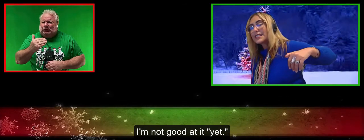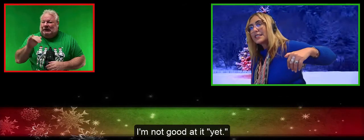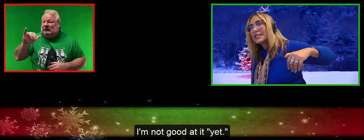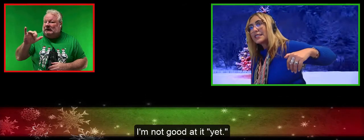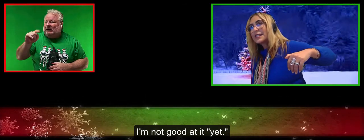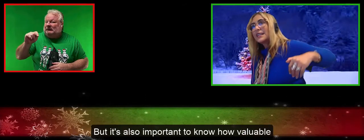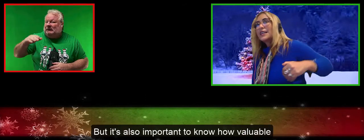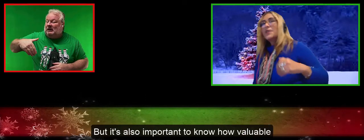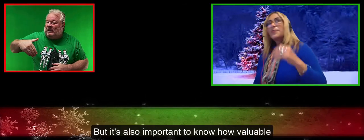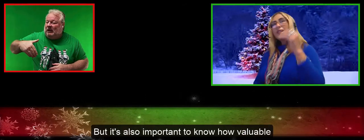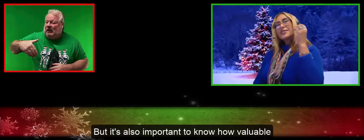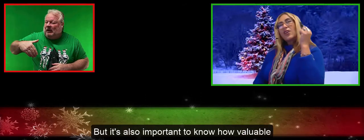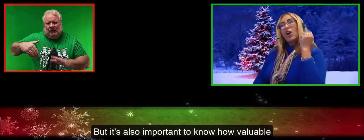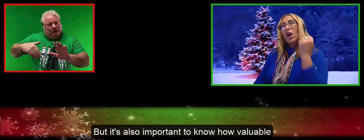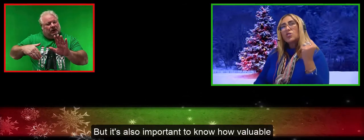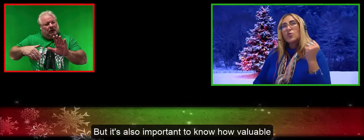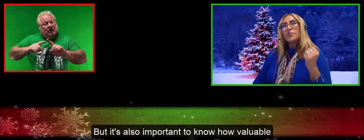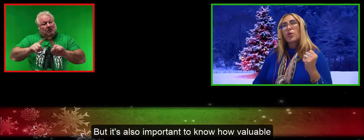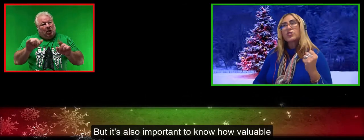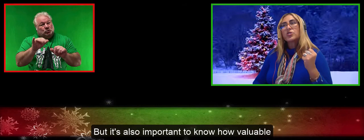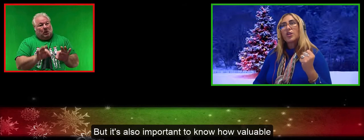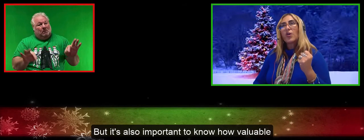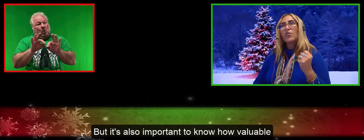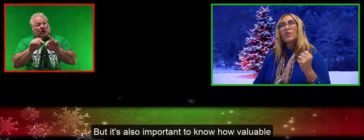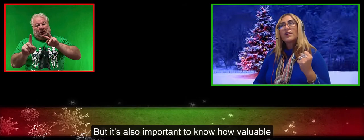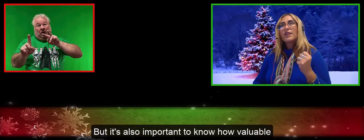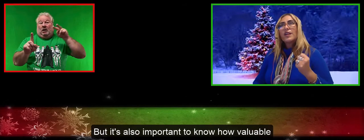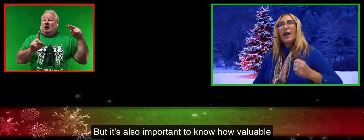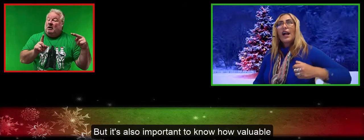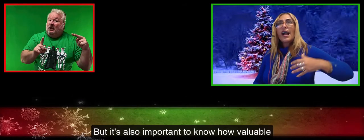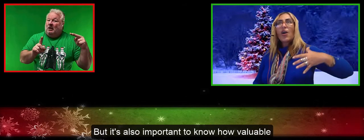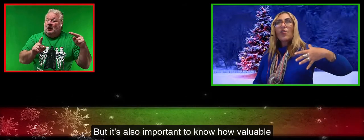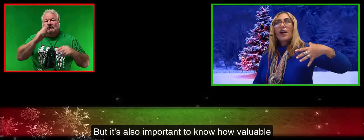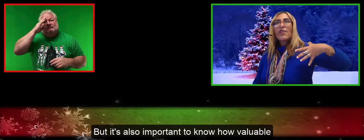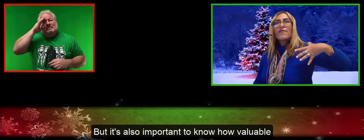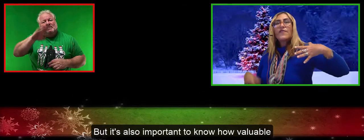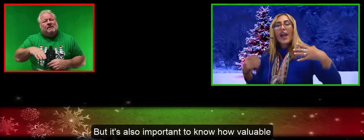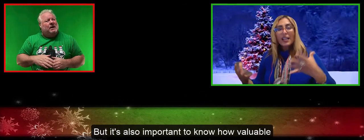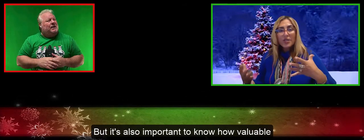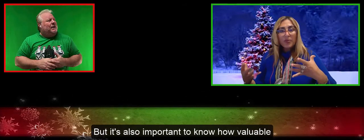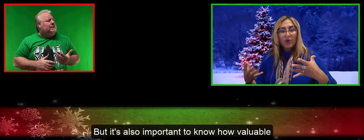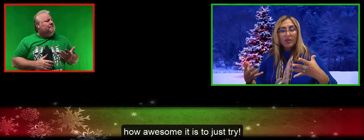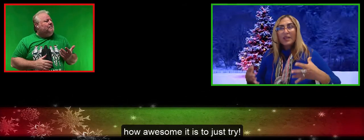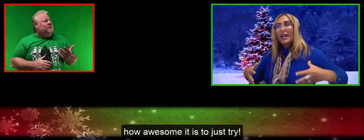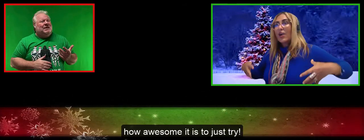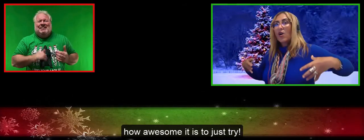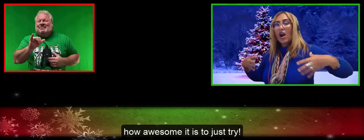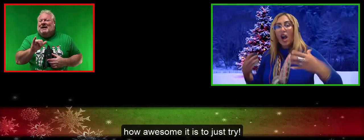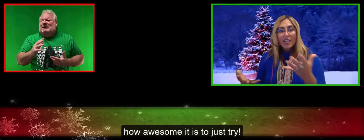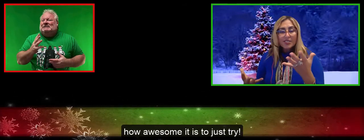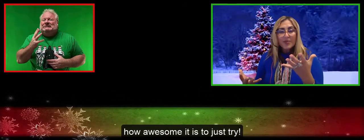yet. But it's also important to know how valuable,